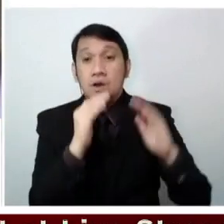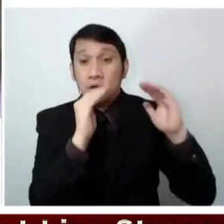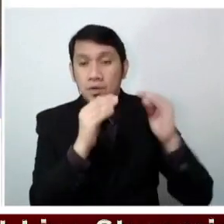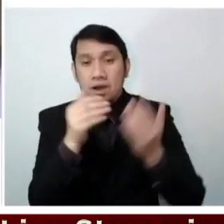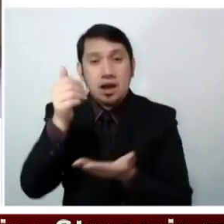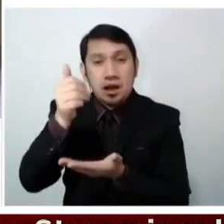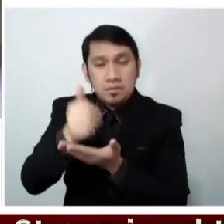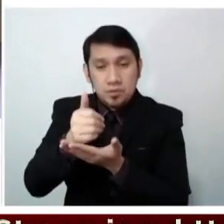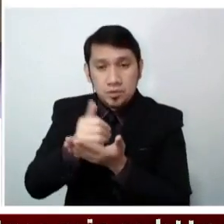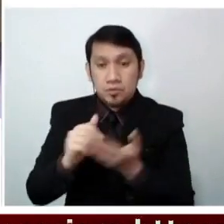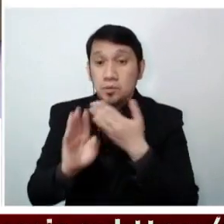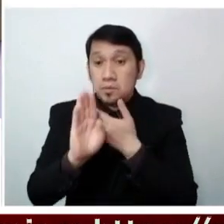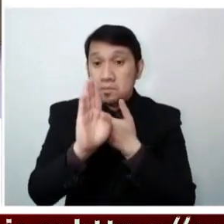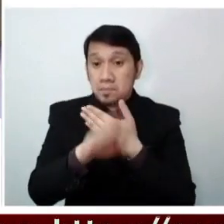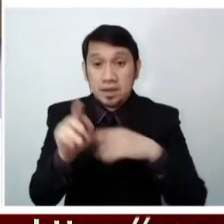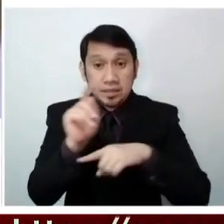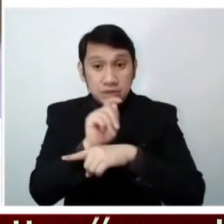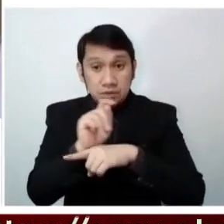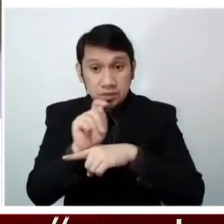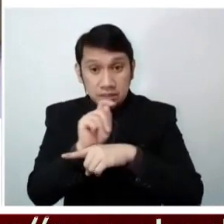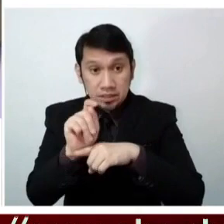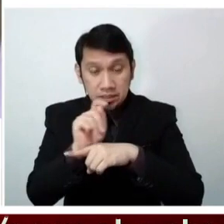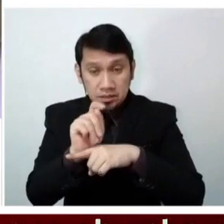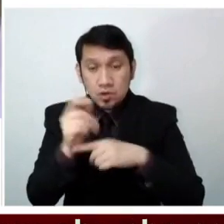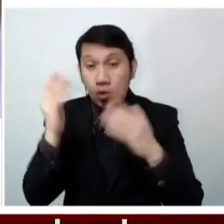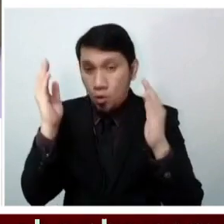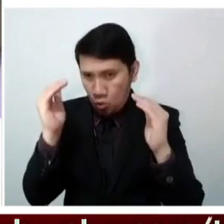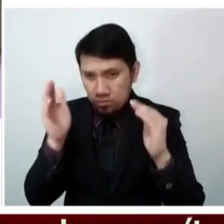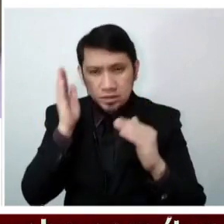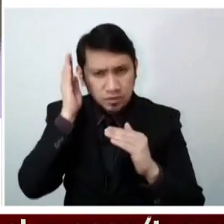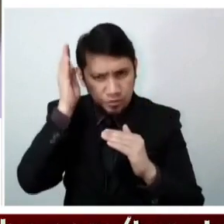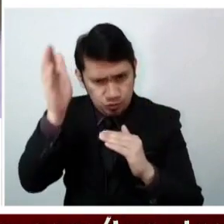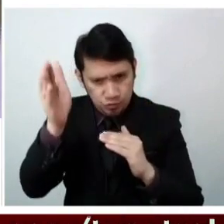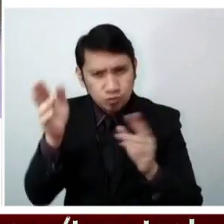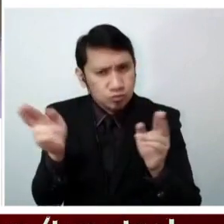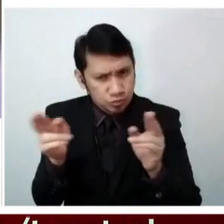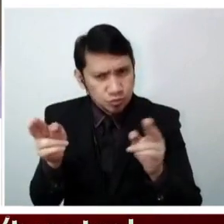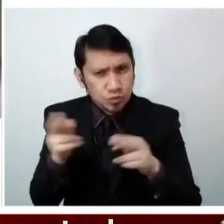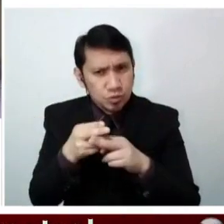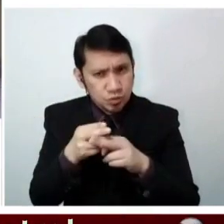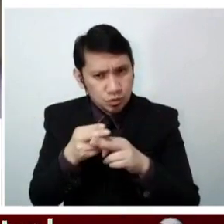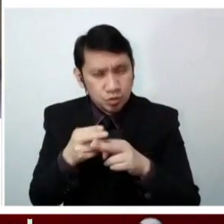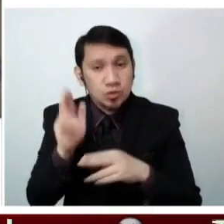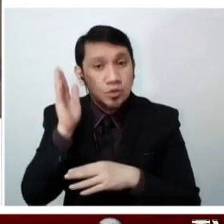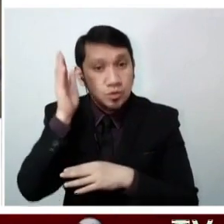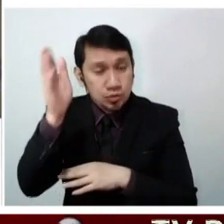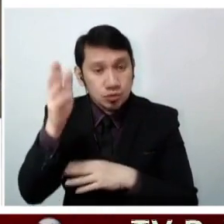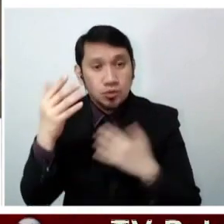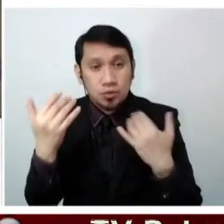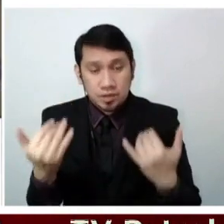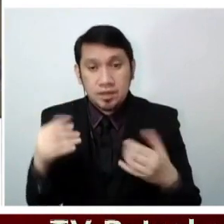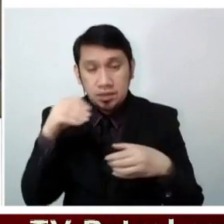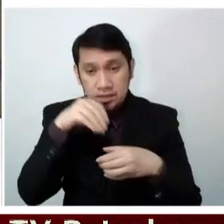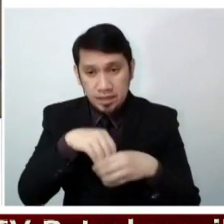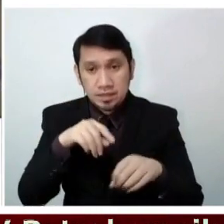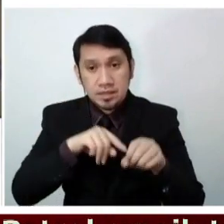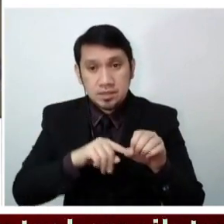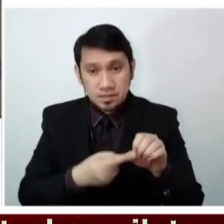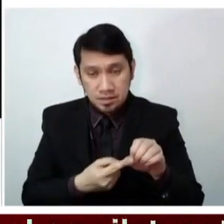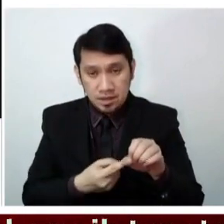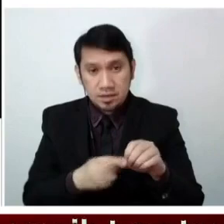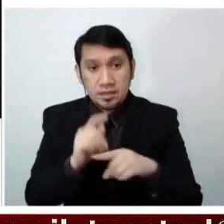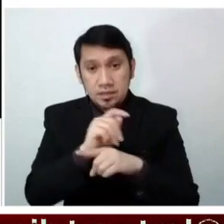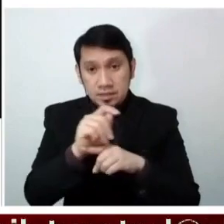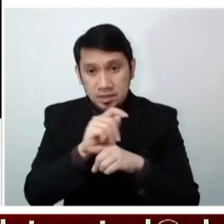for return to training would be soon, so that we can get them into the bubble and start training by